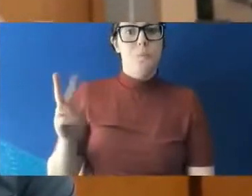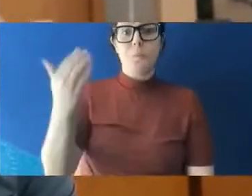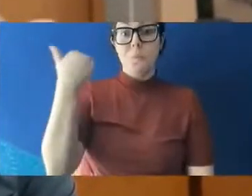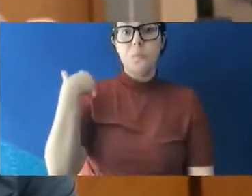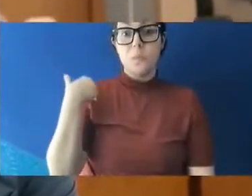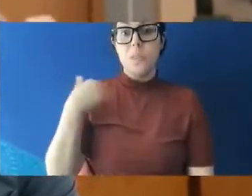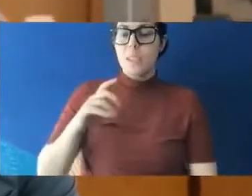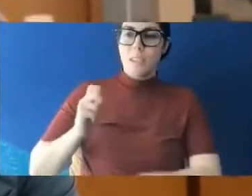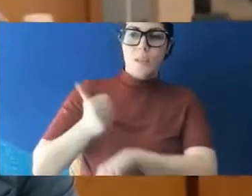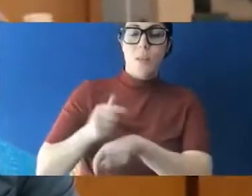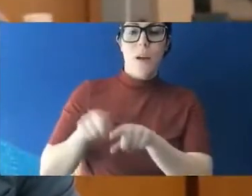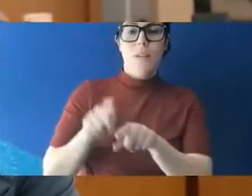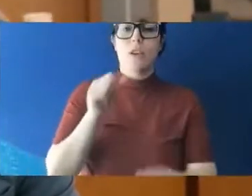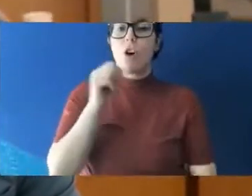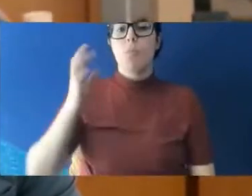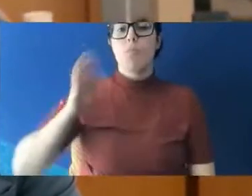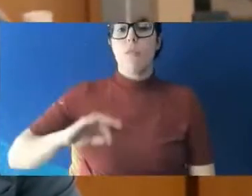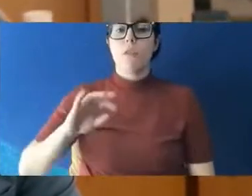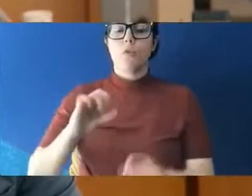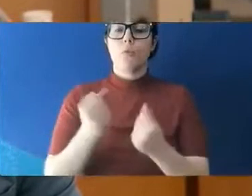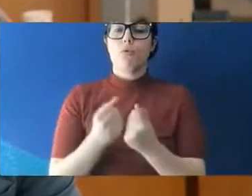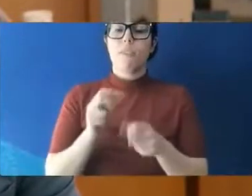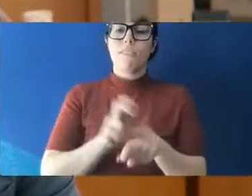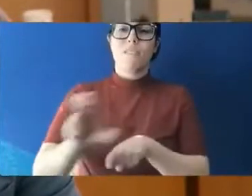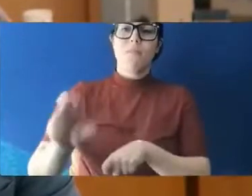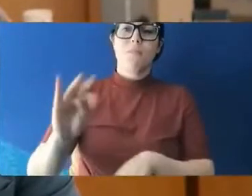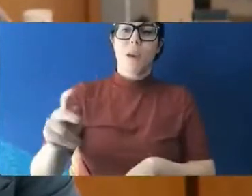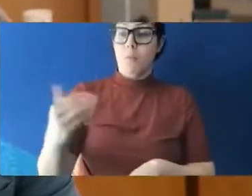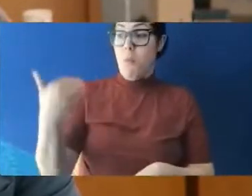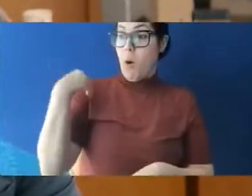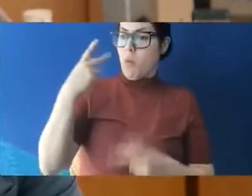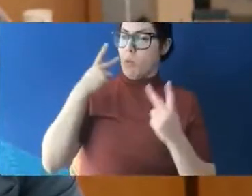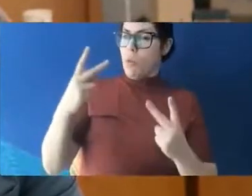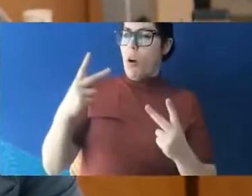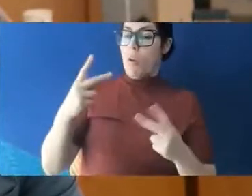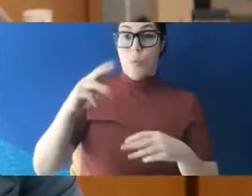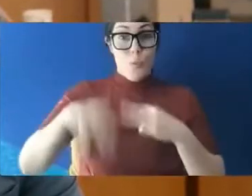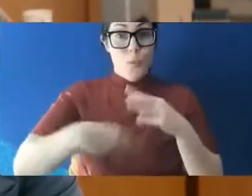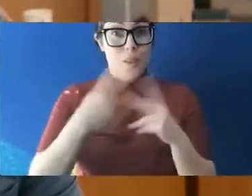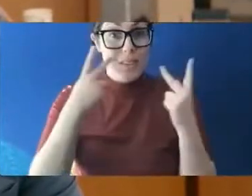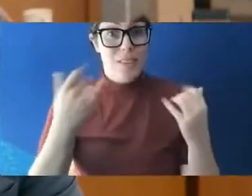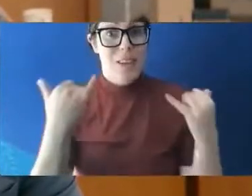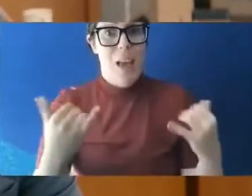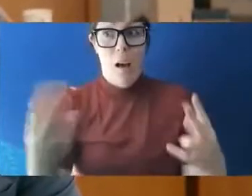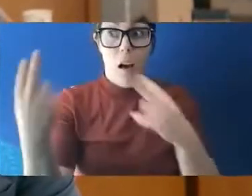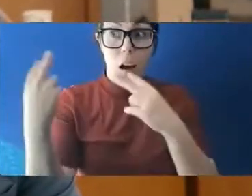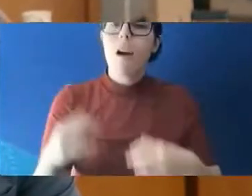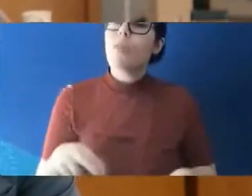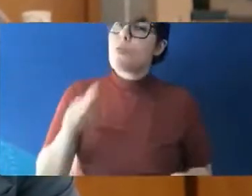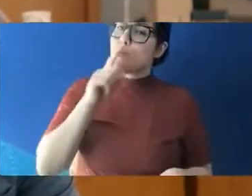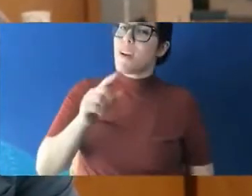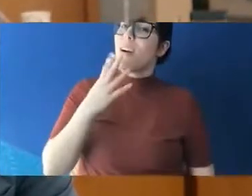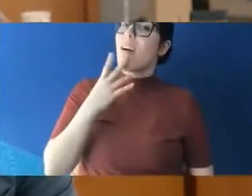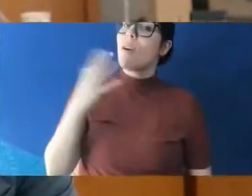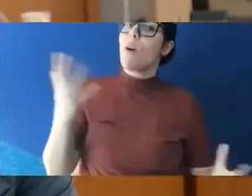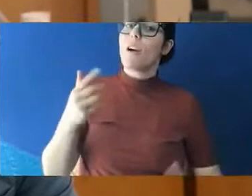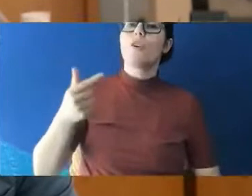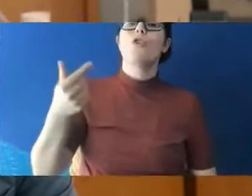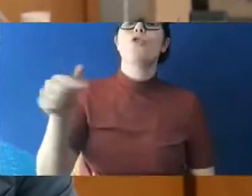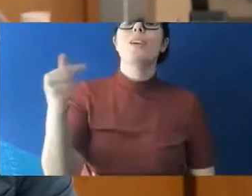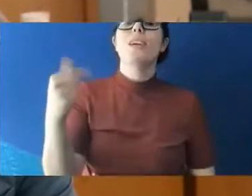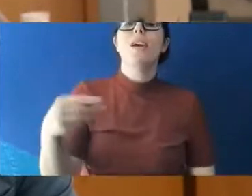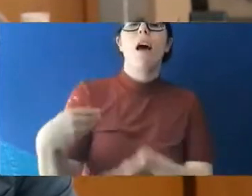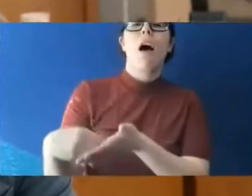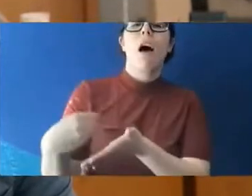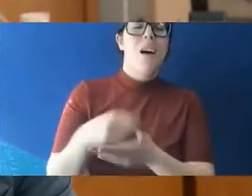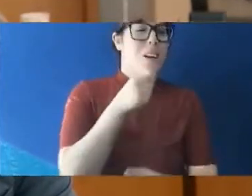as a nonprofit social investment bank. We saw then what I think the world sees now, that the real color is green, not black